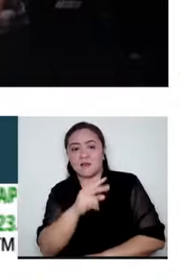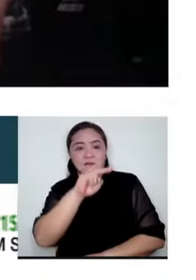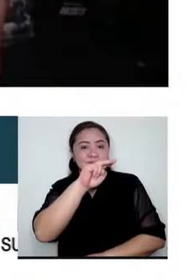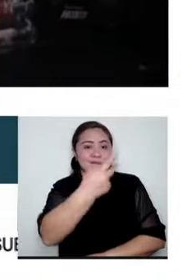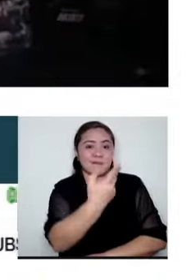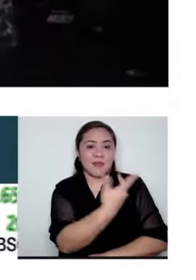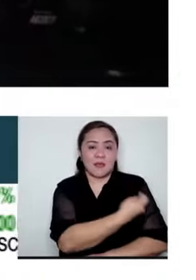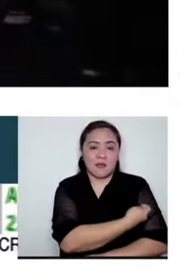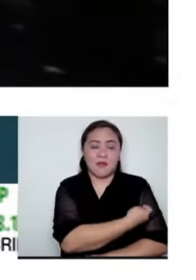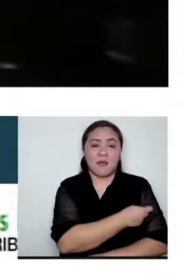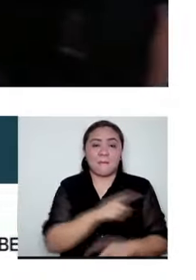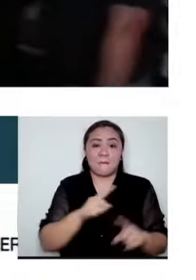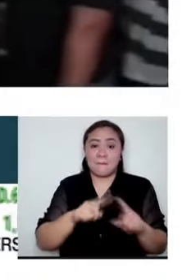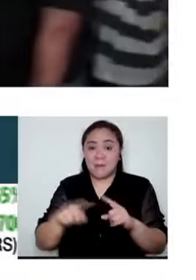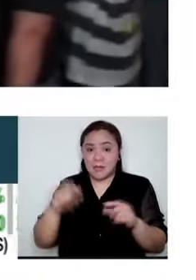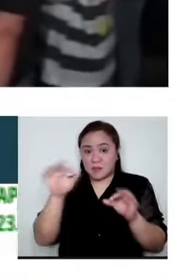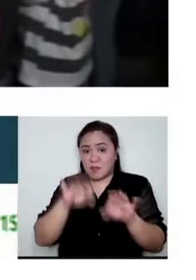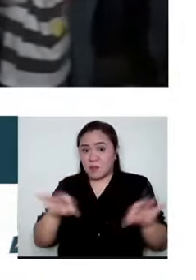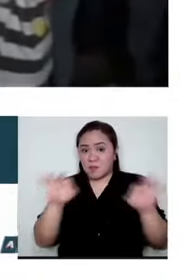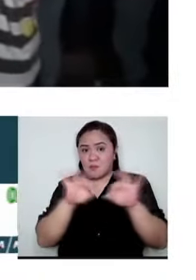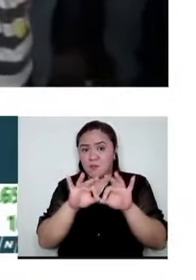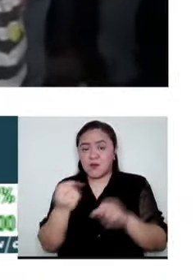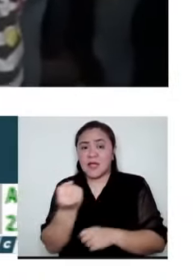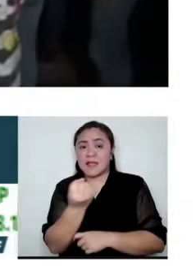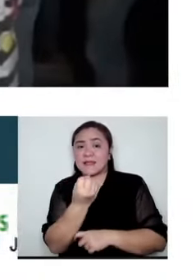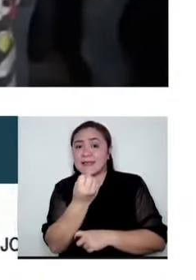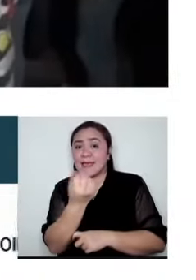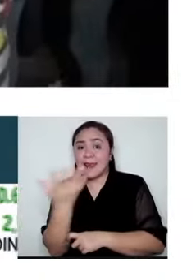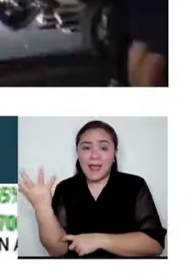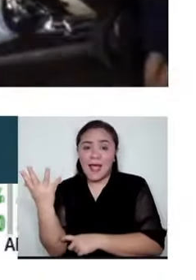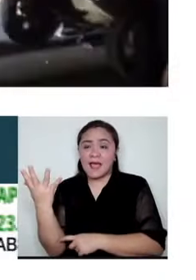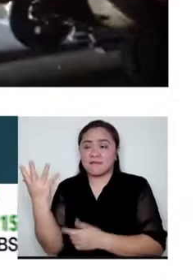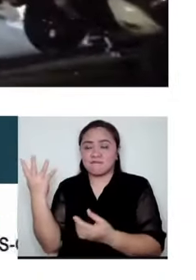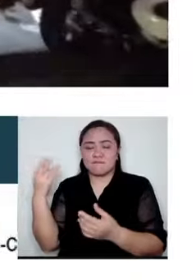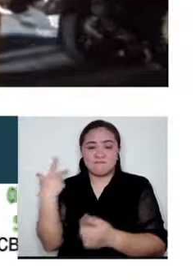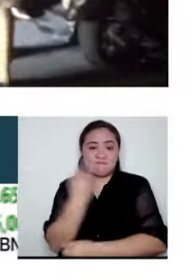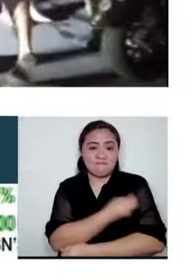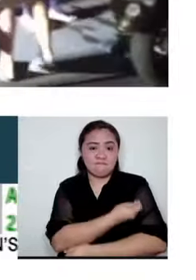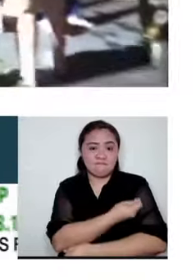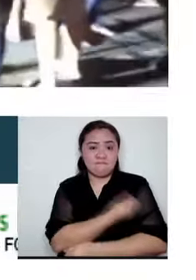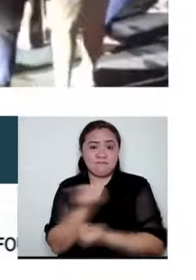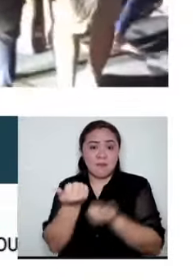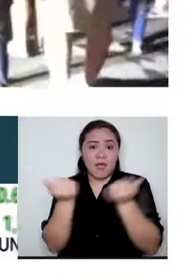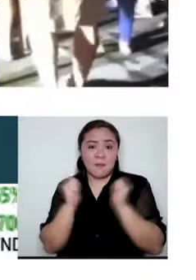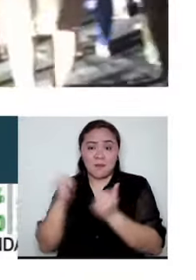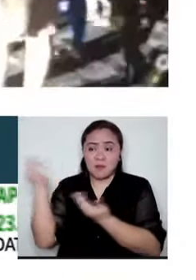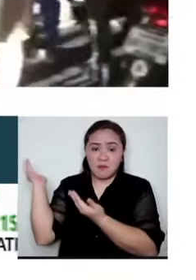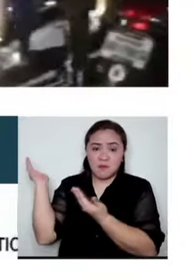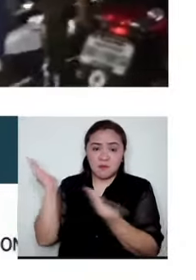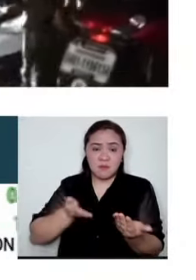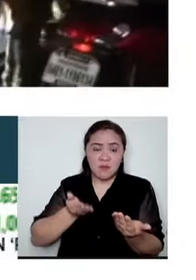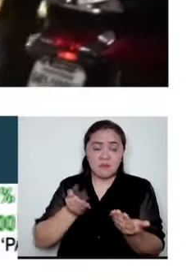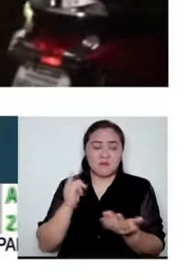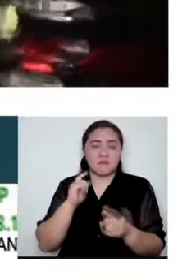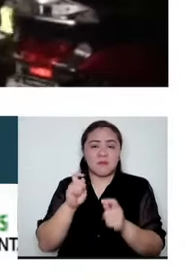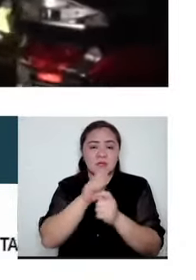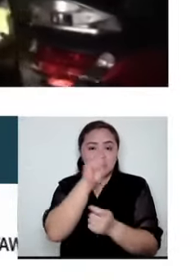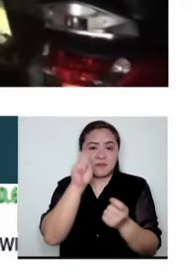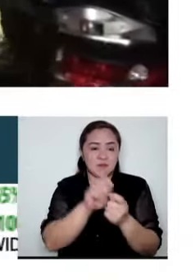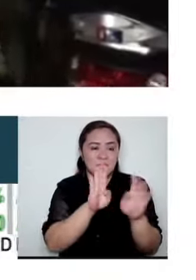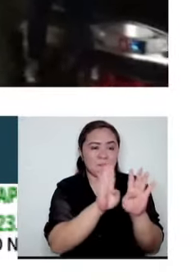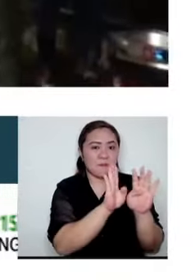doses available. How many were delivered to a specific LGU, to a specific barangay, to a